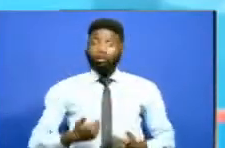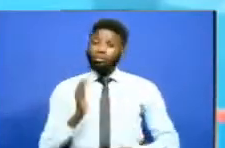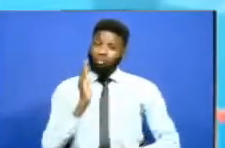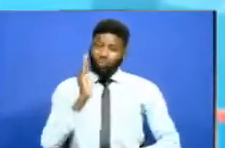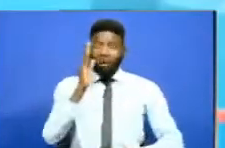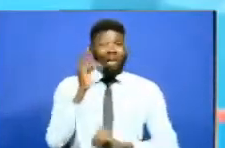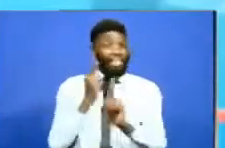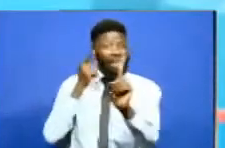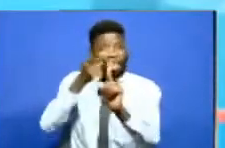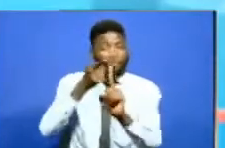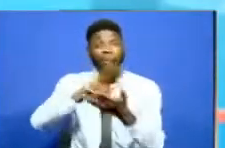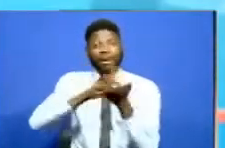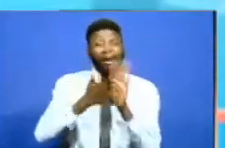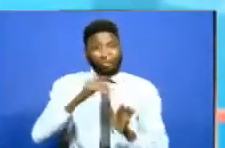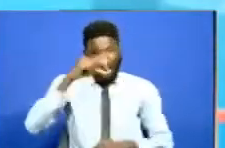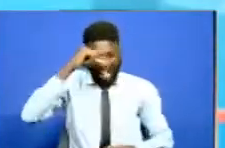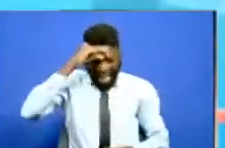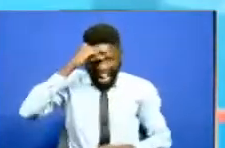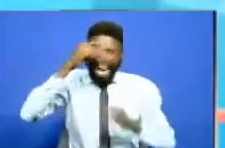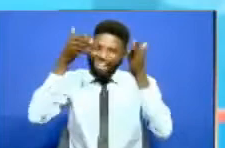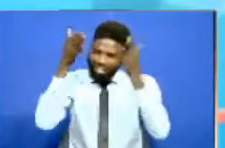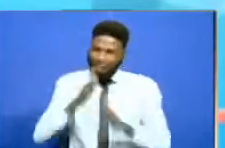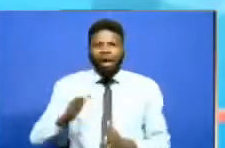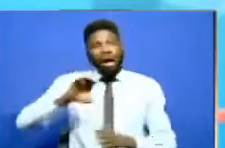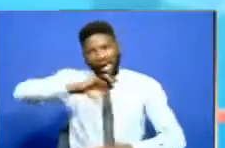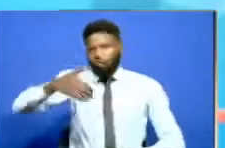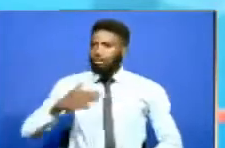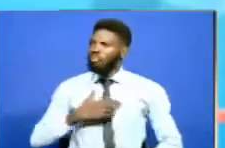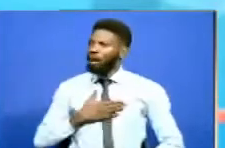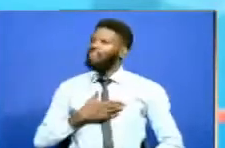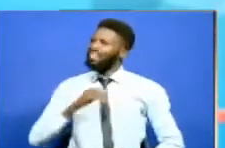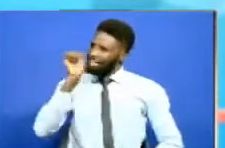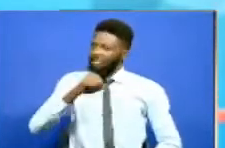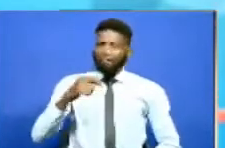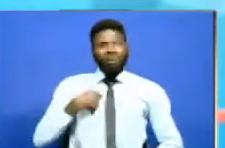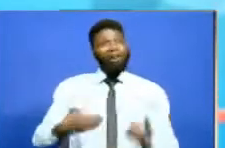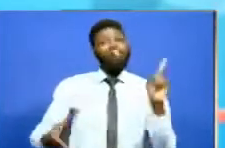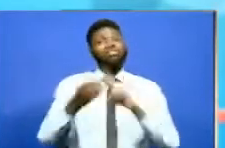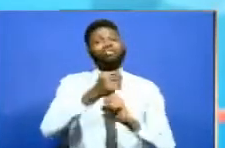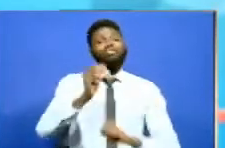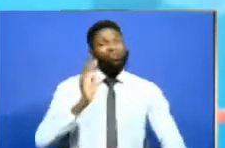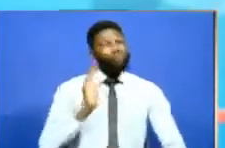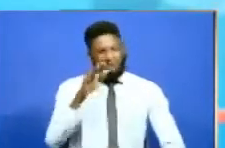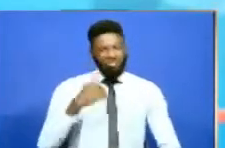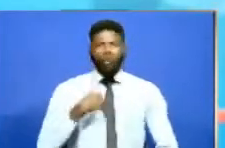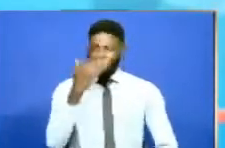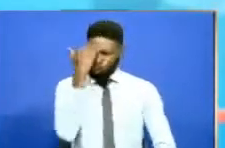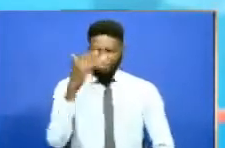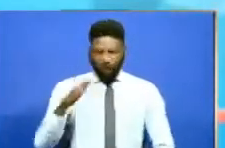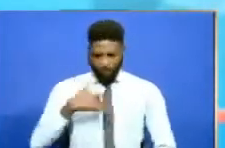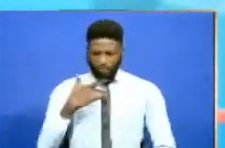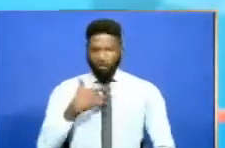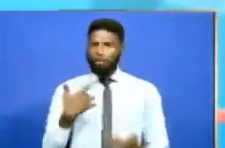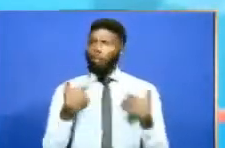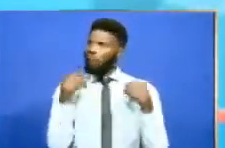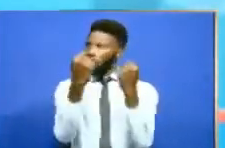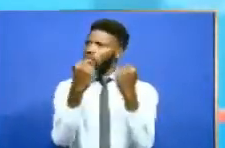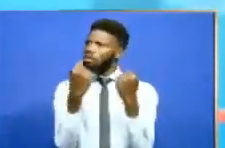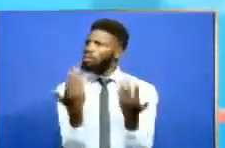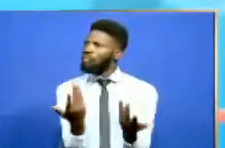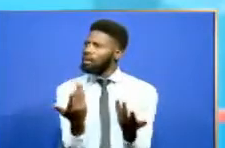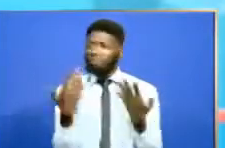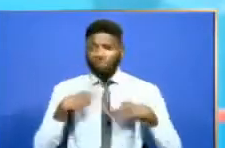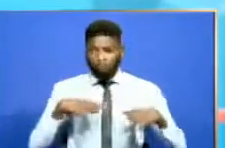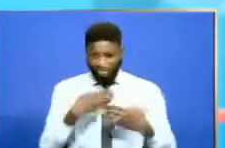the position of governorship in my county. Mm. Yes, and I'm going to get it. I know that. Mm. I feel I have that confidence. And the people